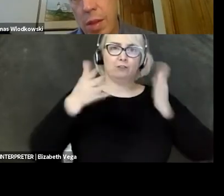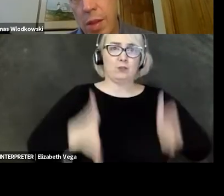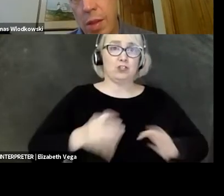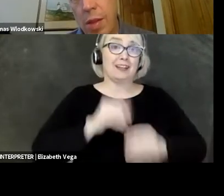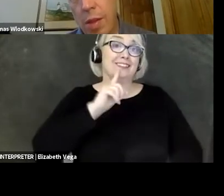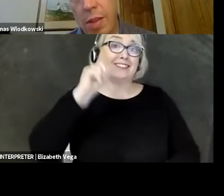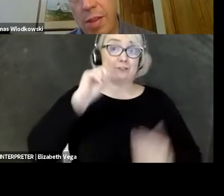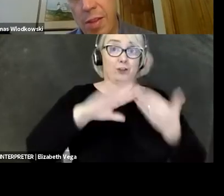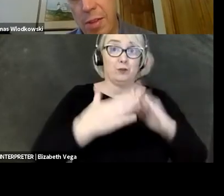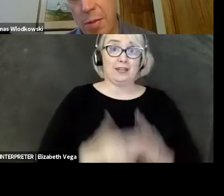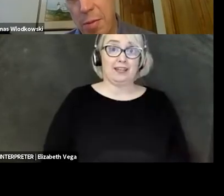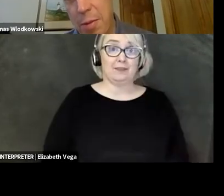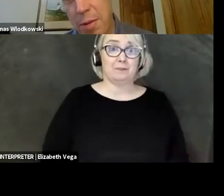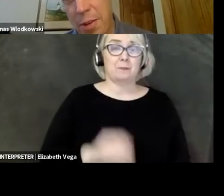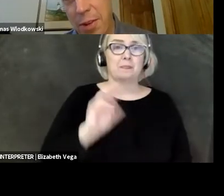Tom, do you want to address that?